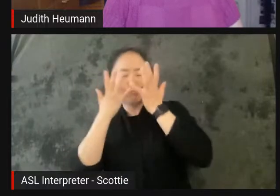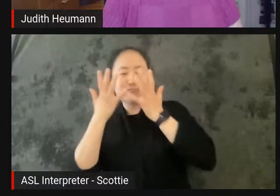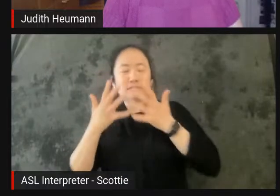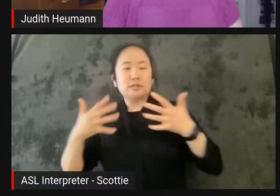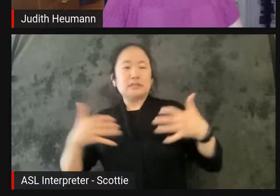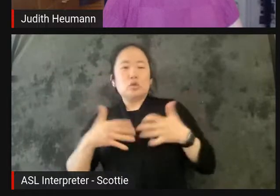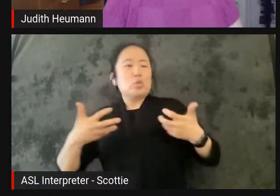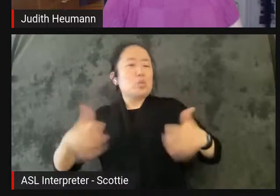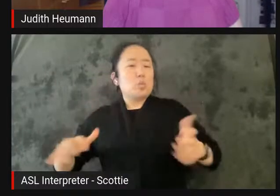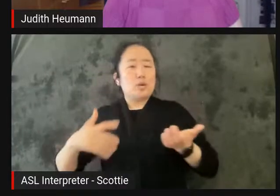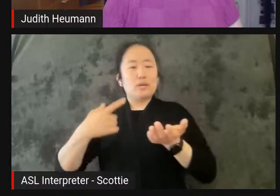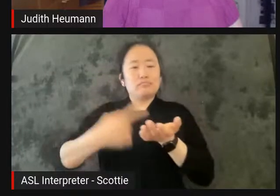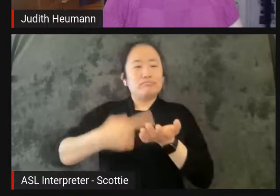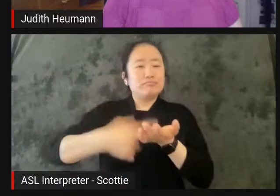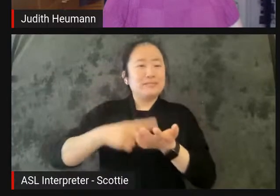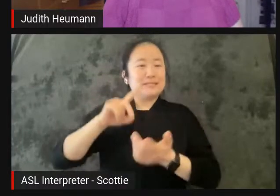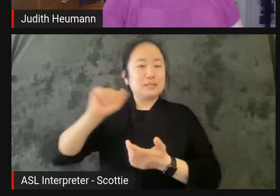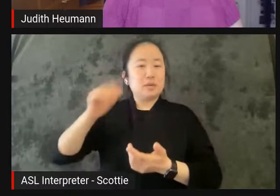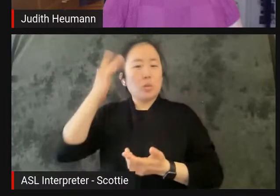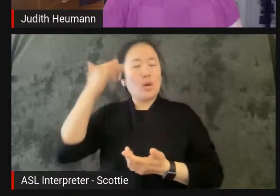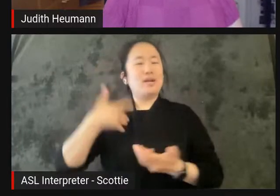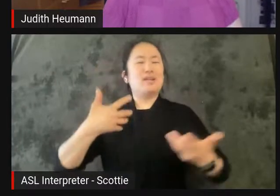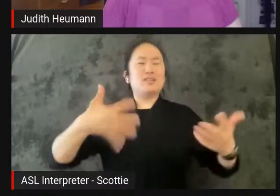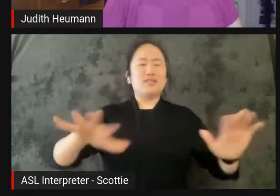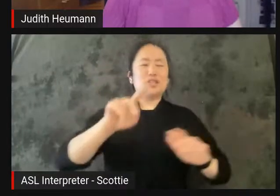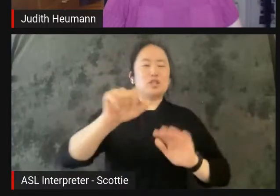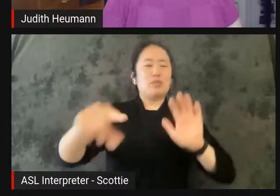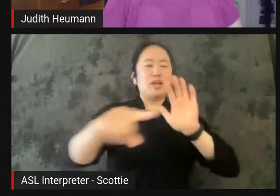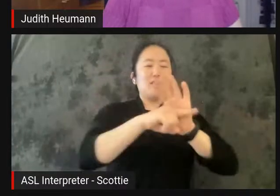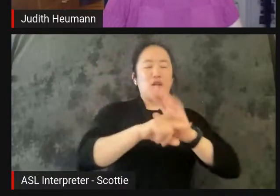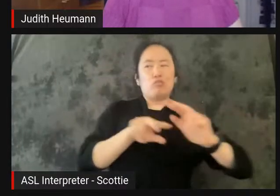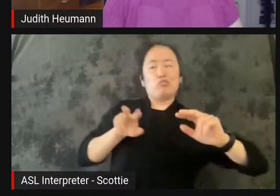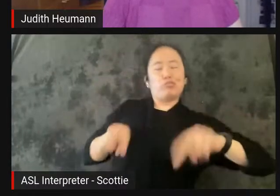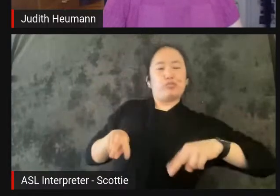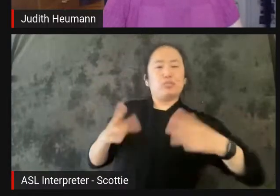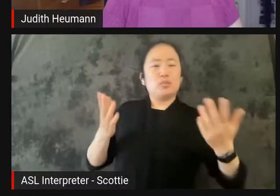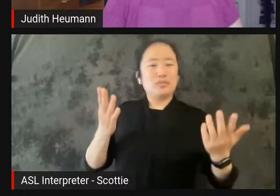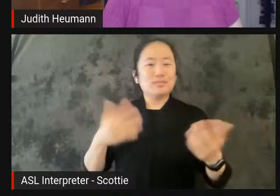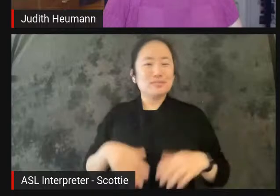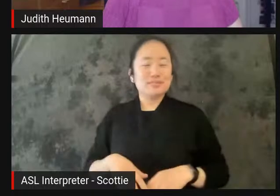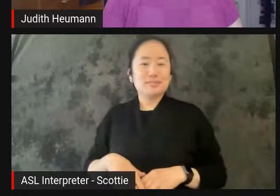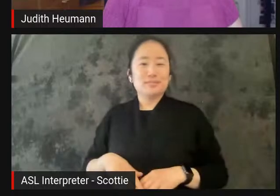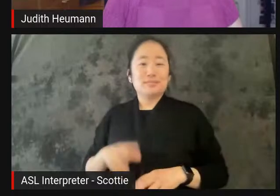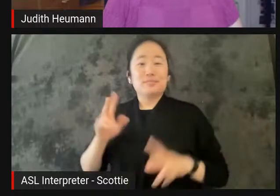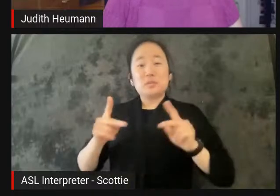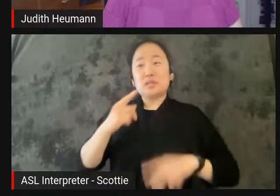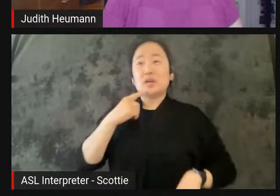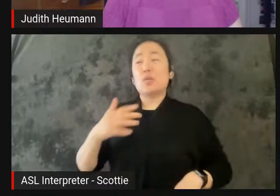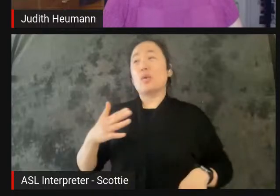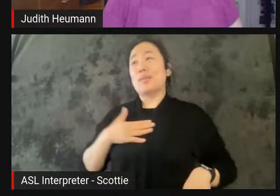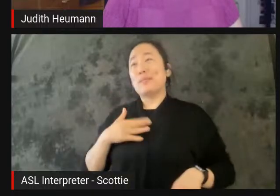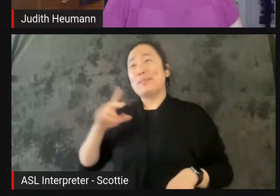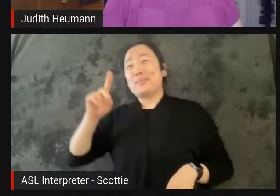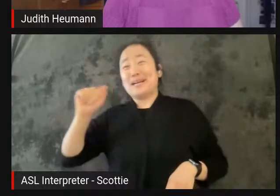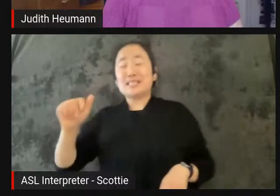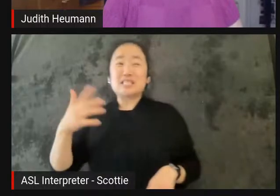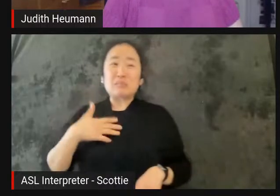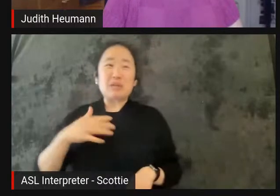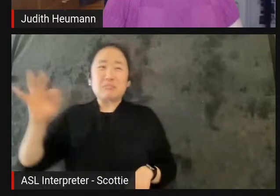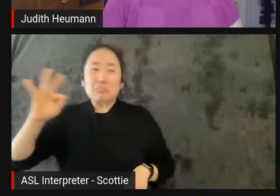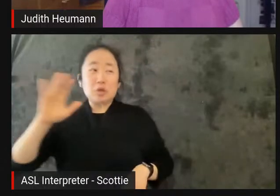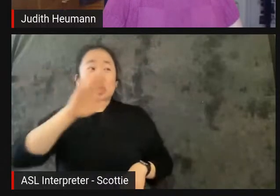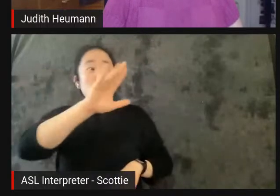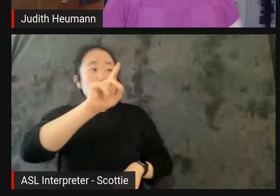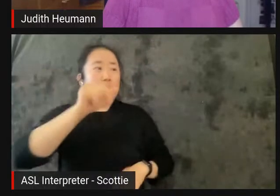the stigma around disability. Sometimes people will say, well, my disability isn't as much as your disability.